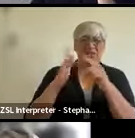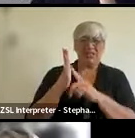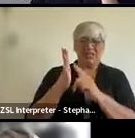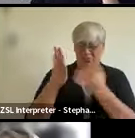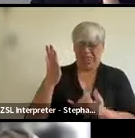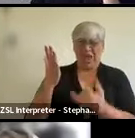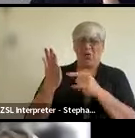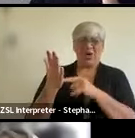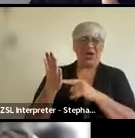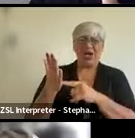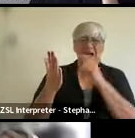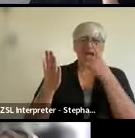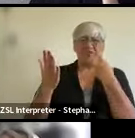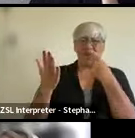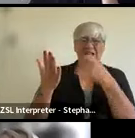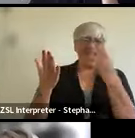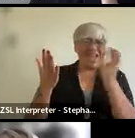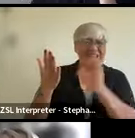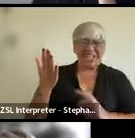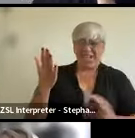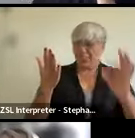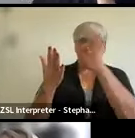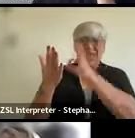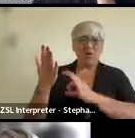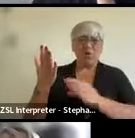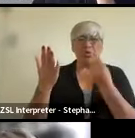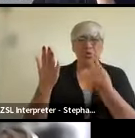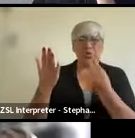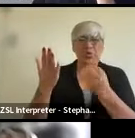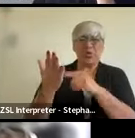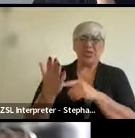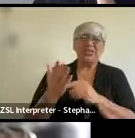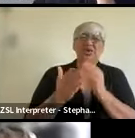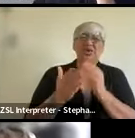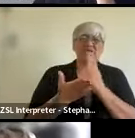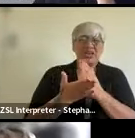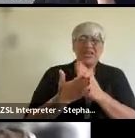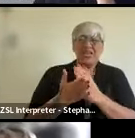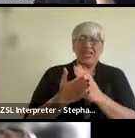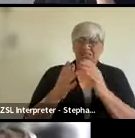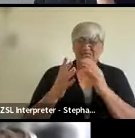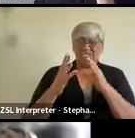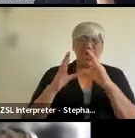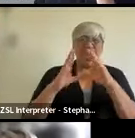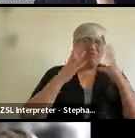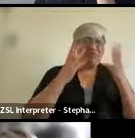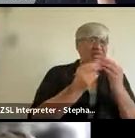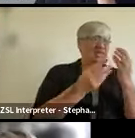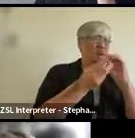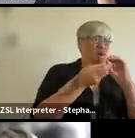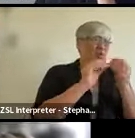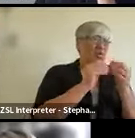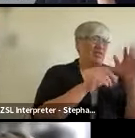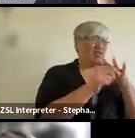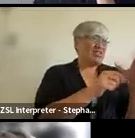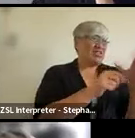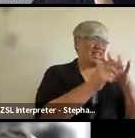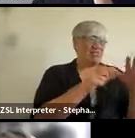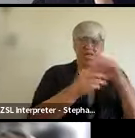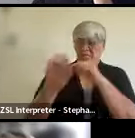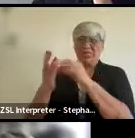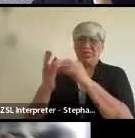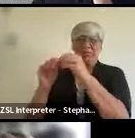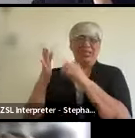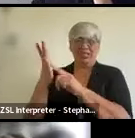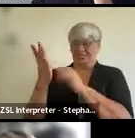for all the things that are really sadly going wrong. The alternative,